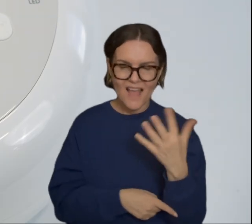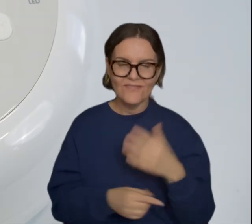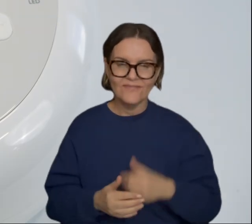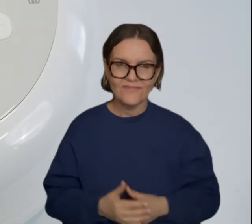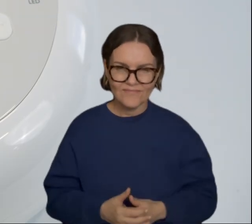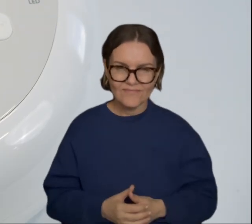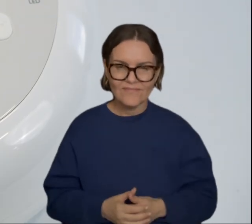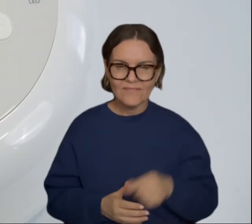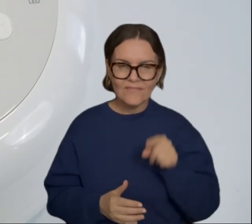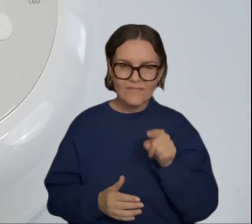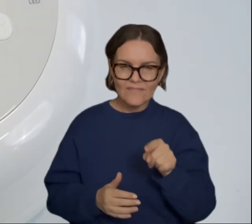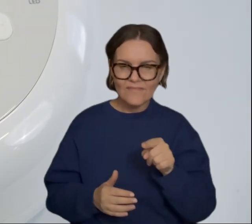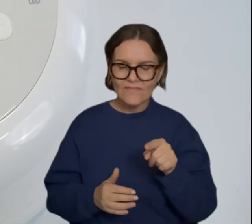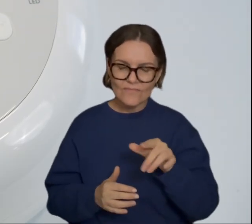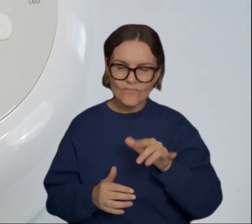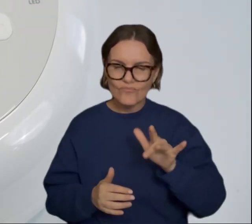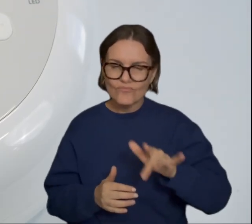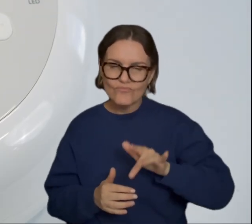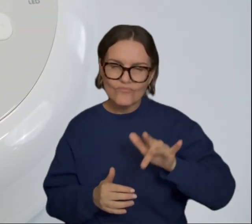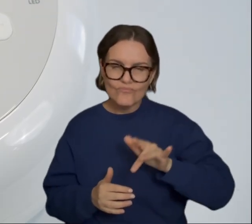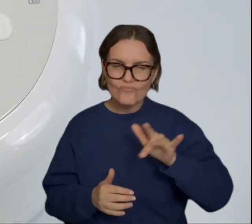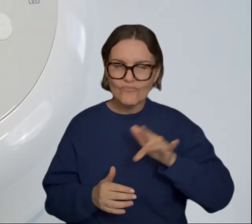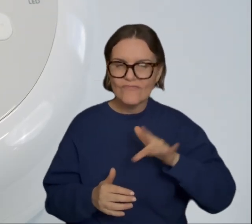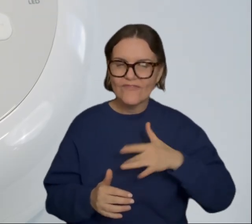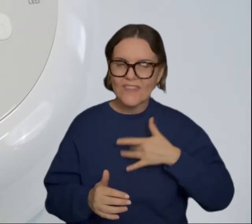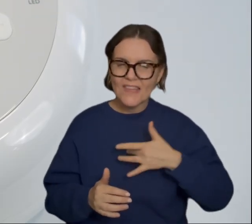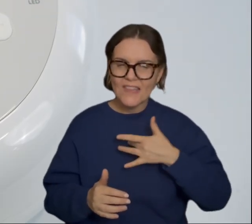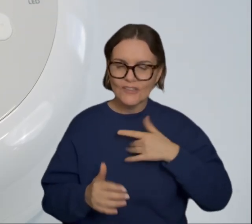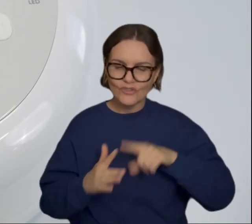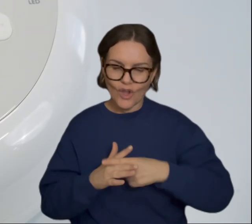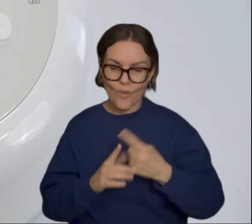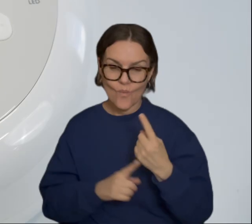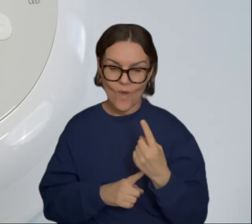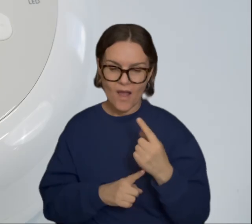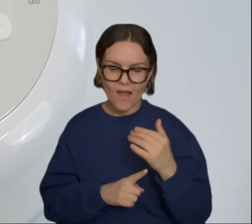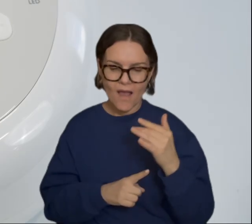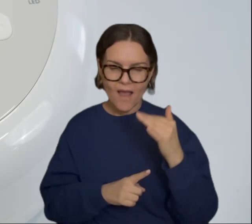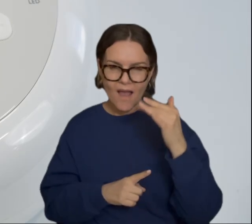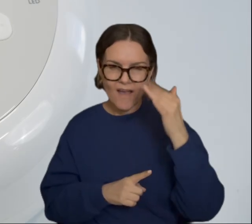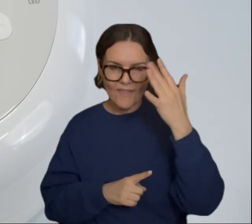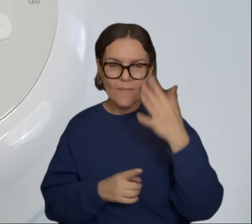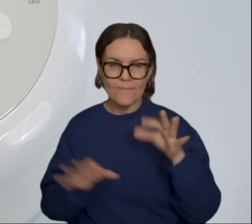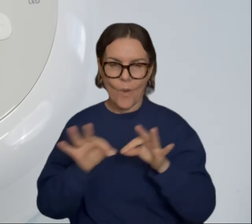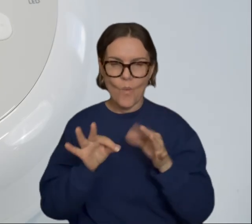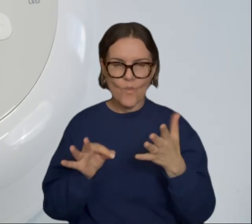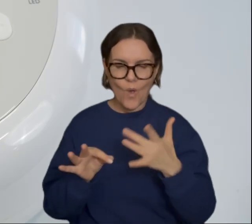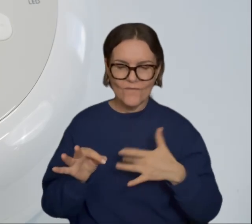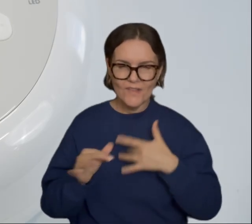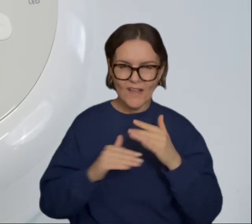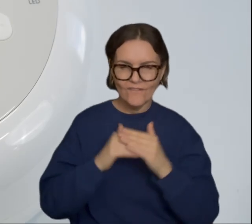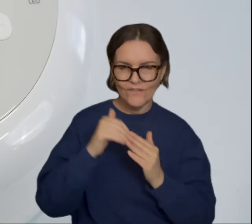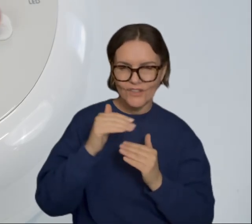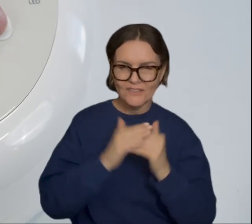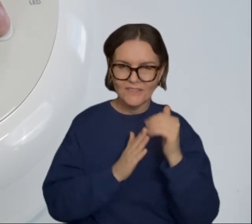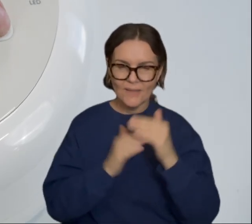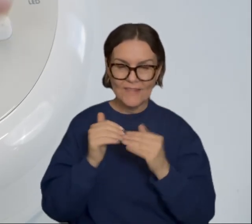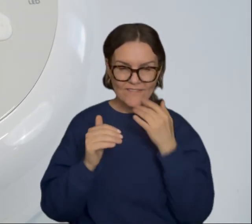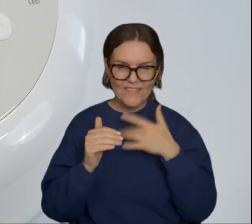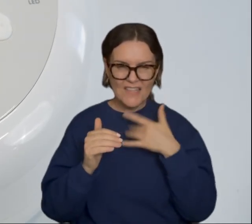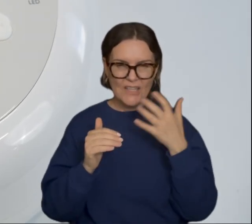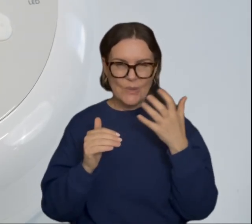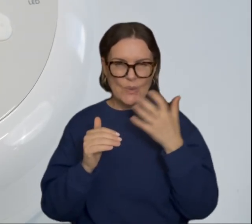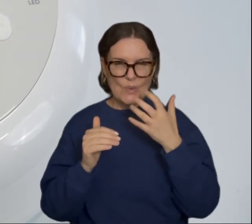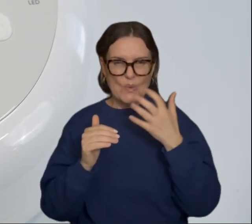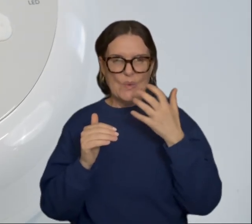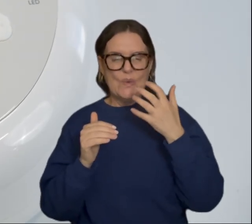5. The way that you find the level that works for you is by starting at 1 and going up and up and up until it's uncomfortable, and then